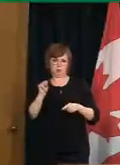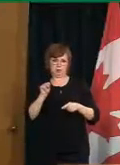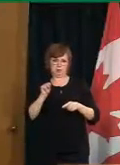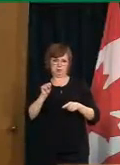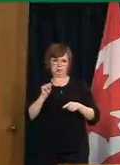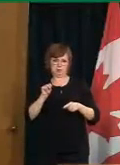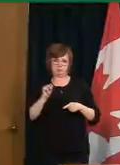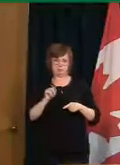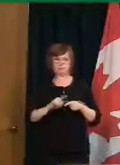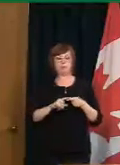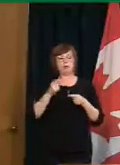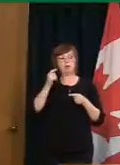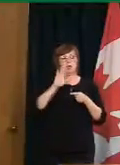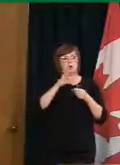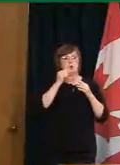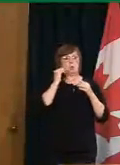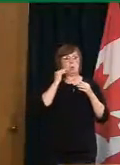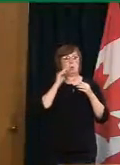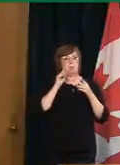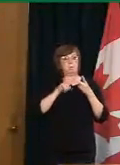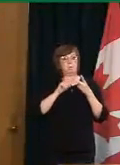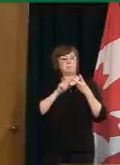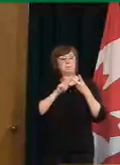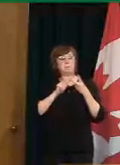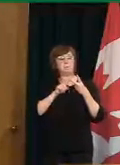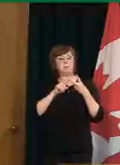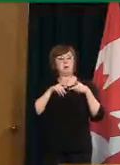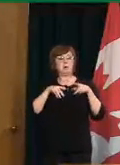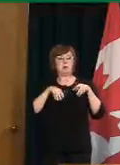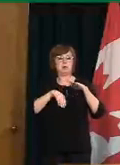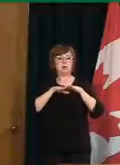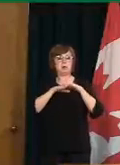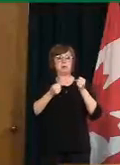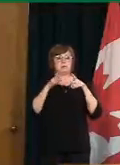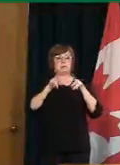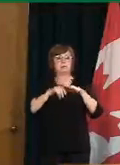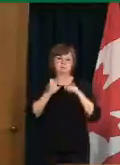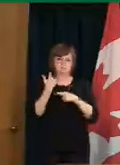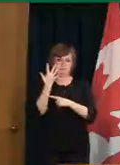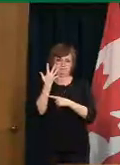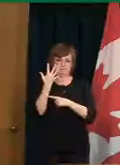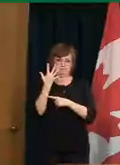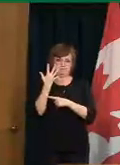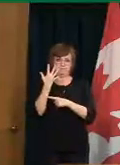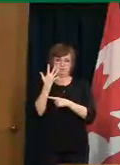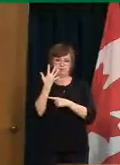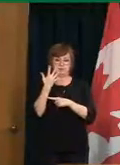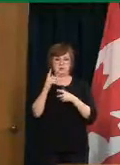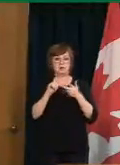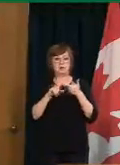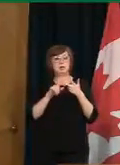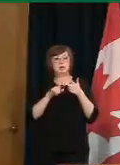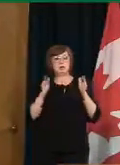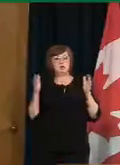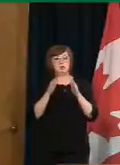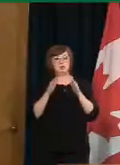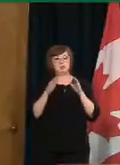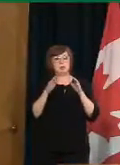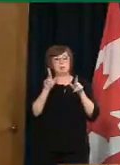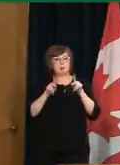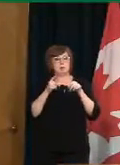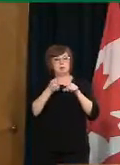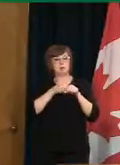gathering size in your home does remain at 5, and gatherings of any size in your home with people that